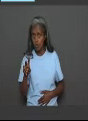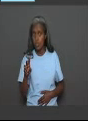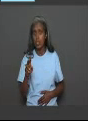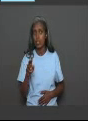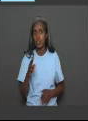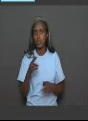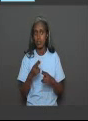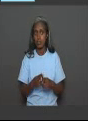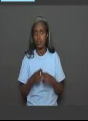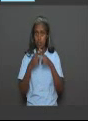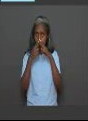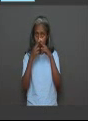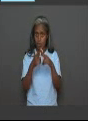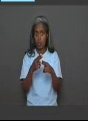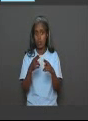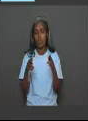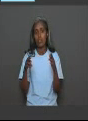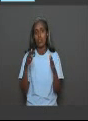2 is